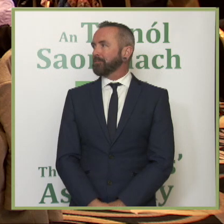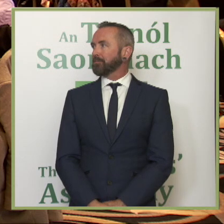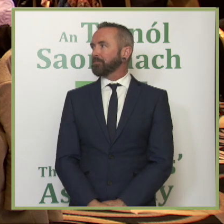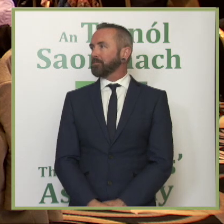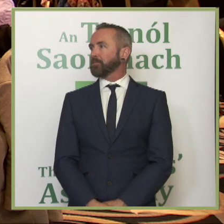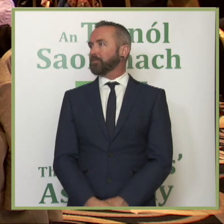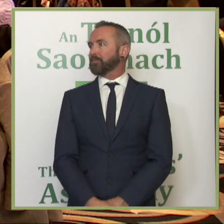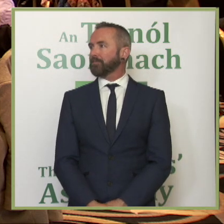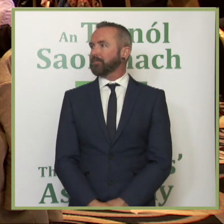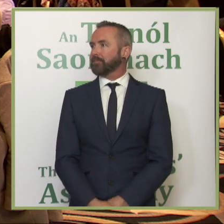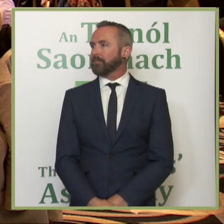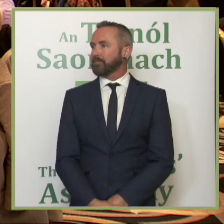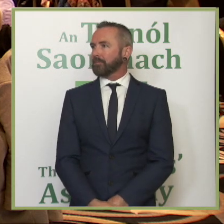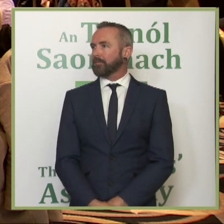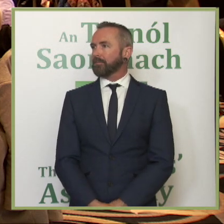already.